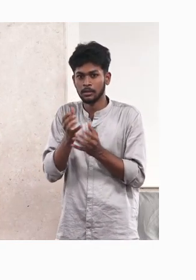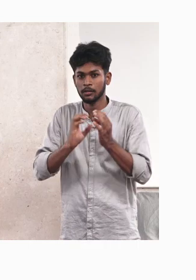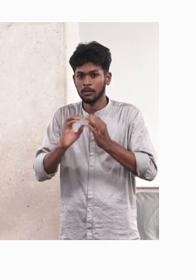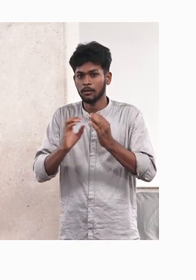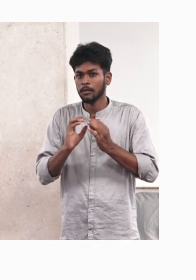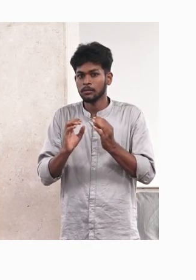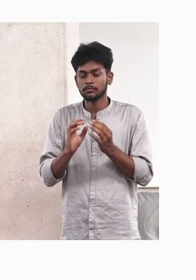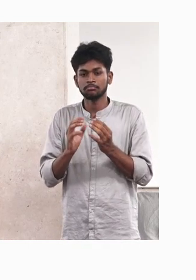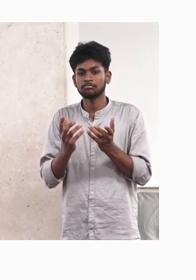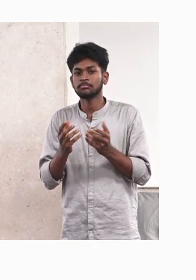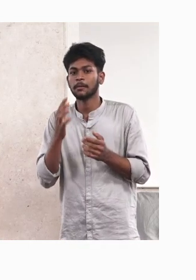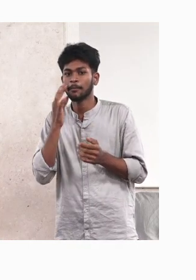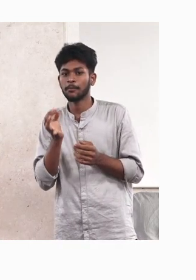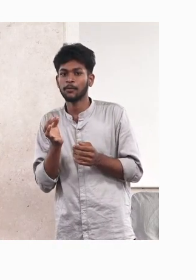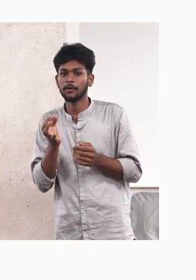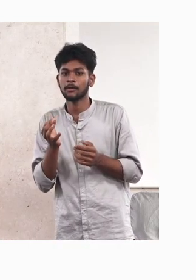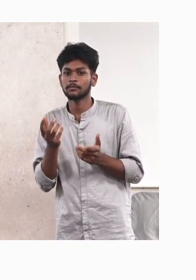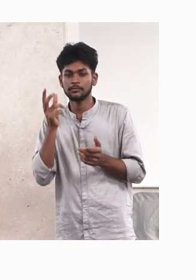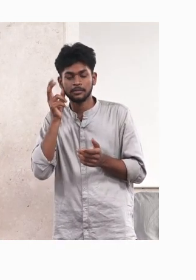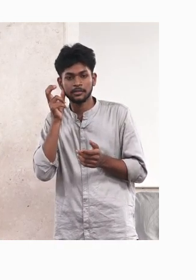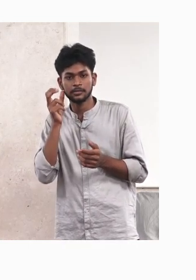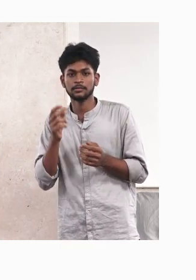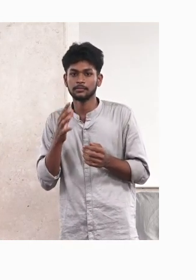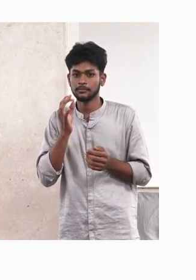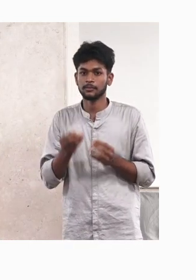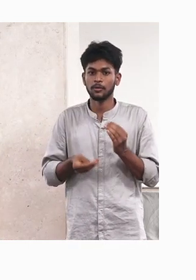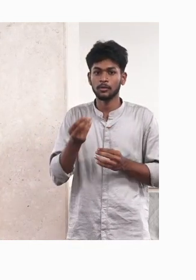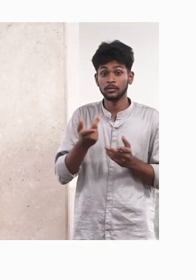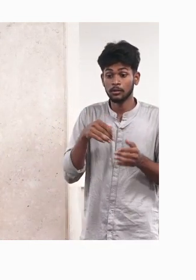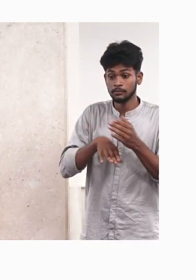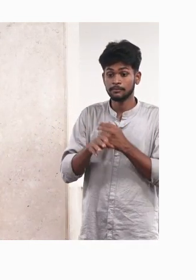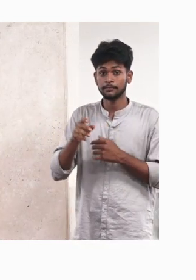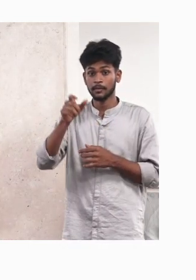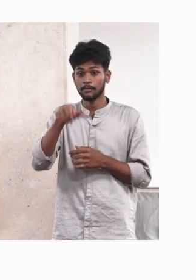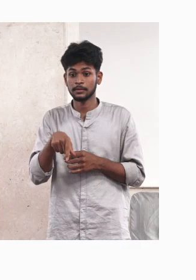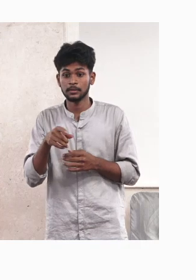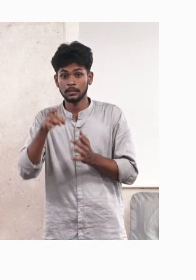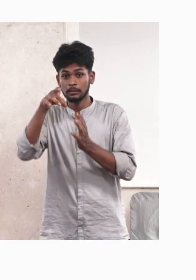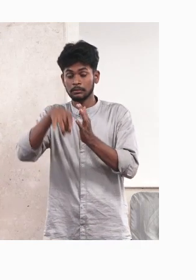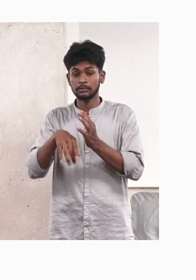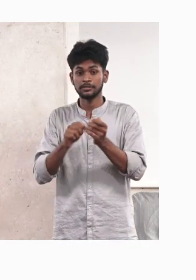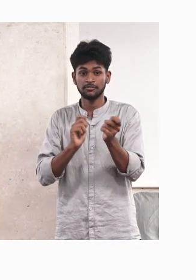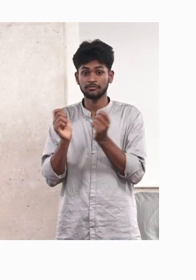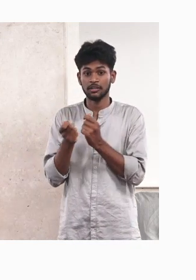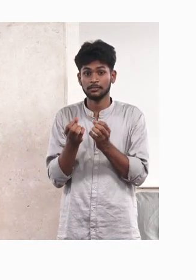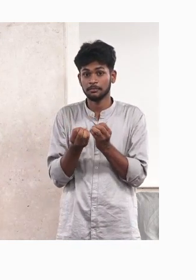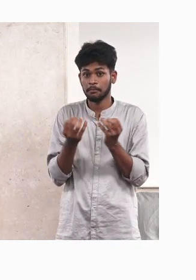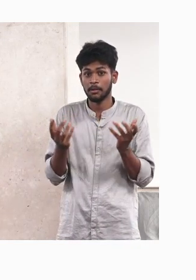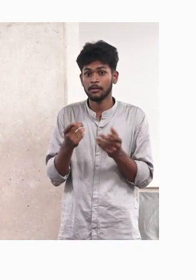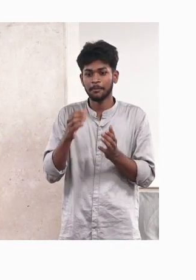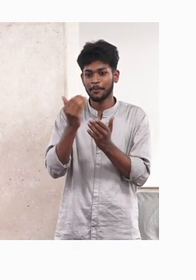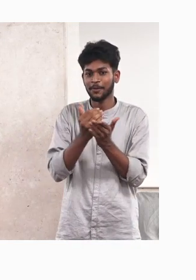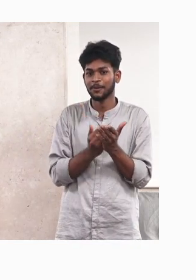in communication. So these are certain internal changes which I feel after I have been a part of this